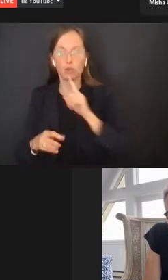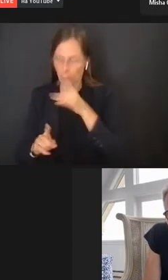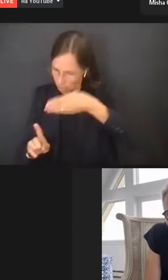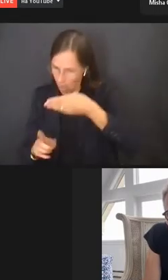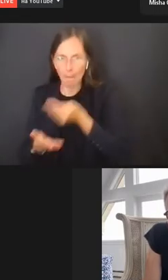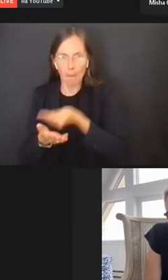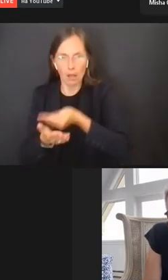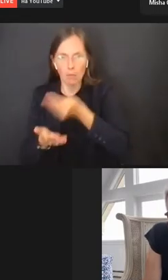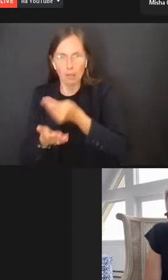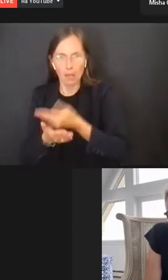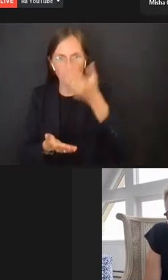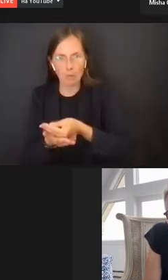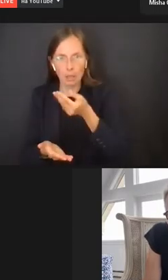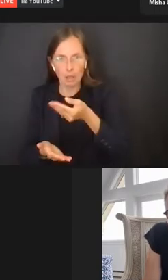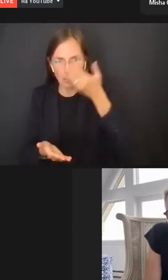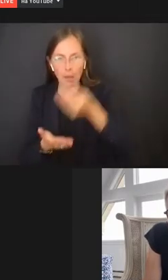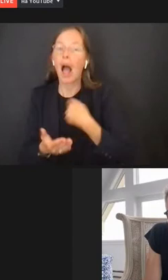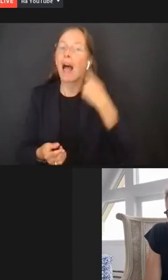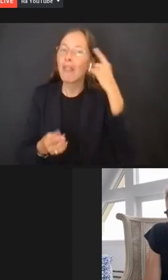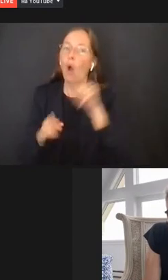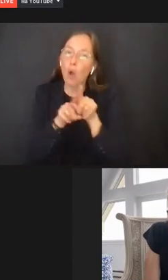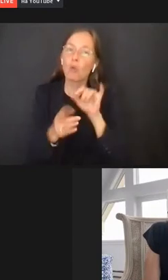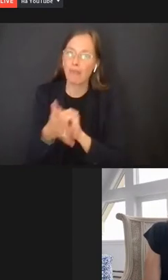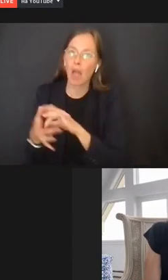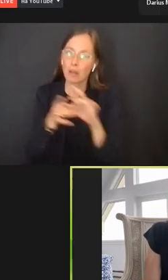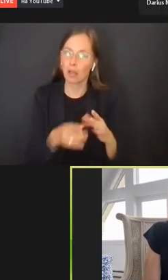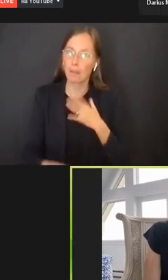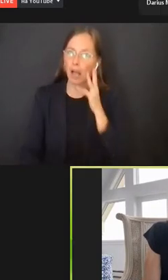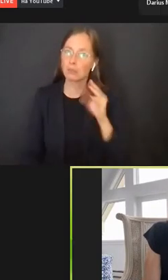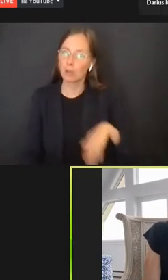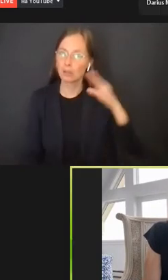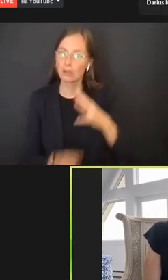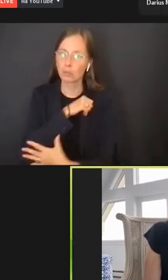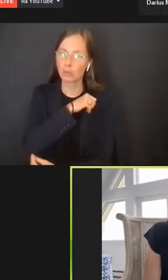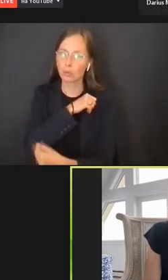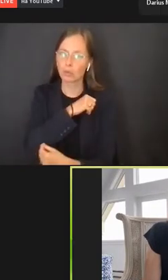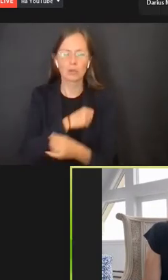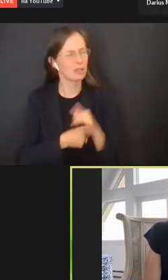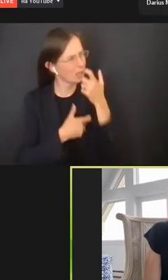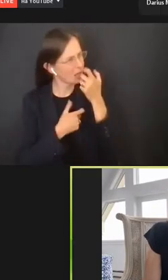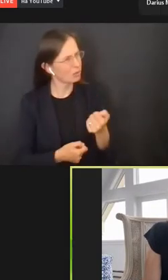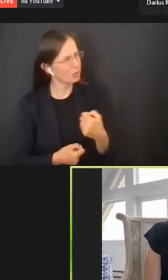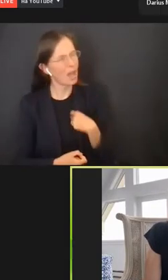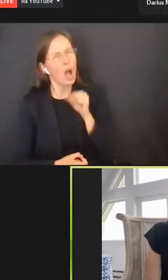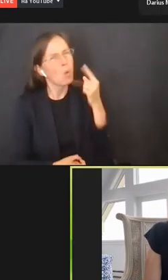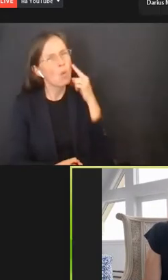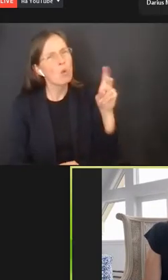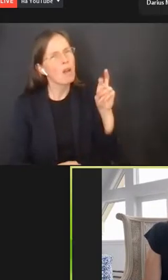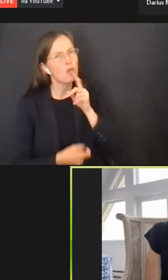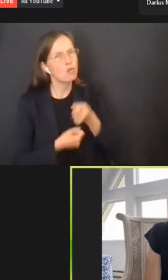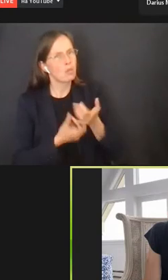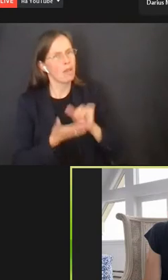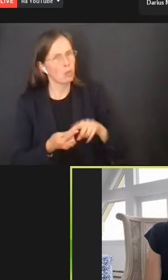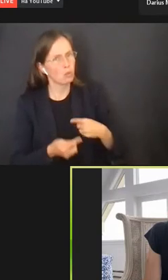little bit also related to having come from poverty. That's interesting. I don't think you've ever really voiced that to me, that scarcity